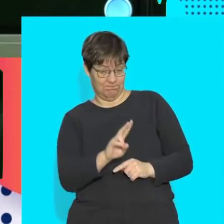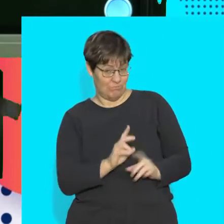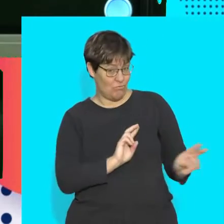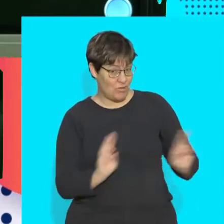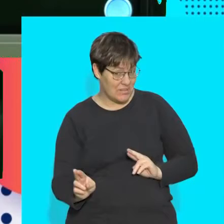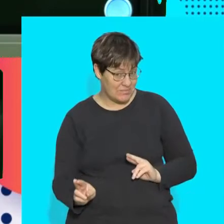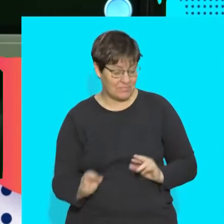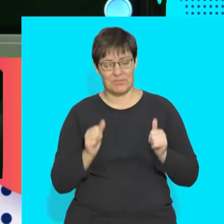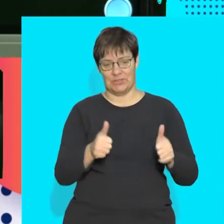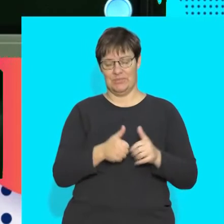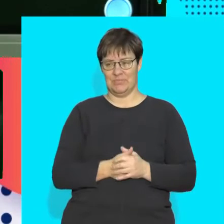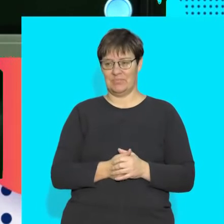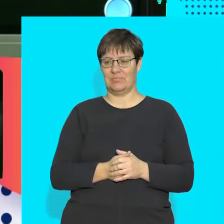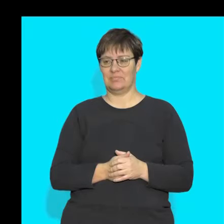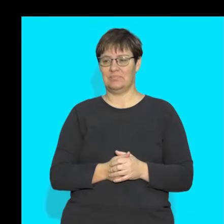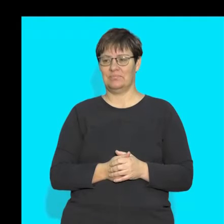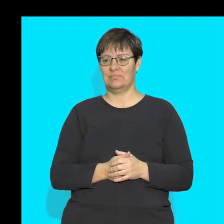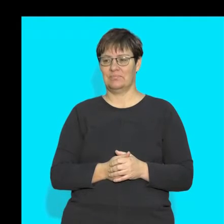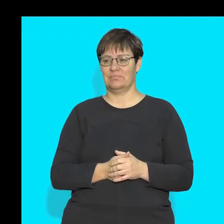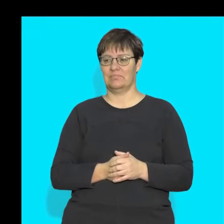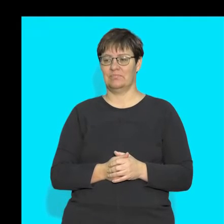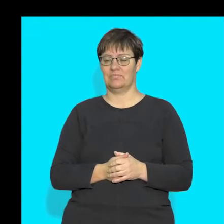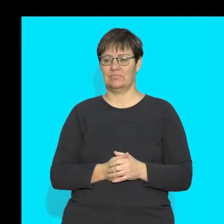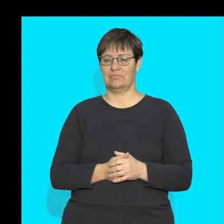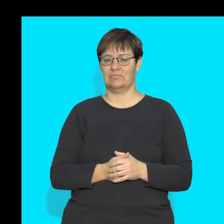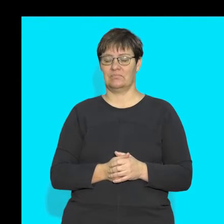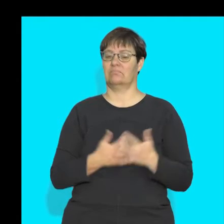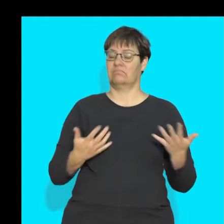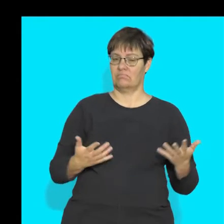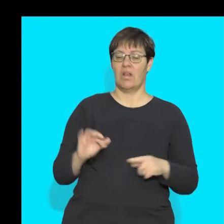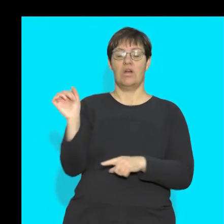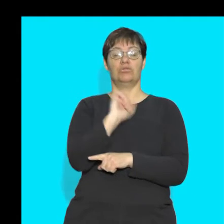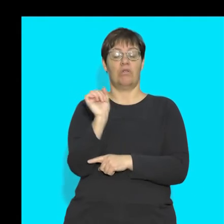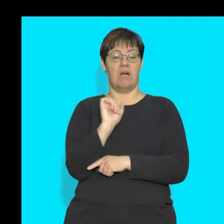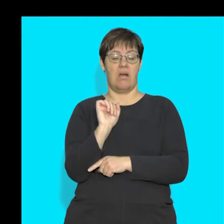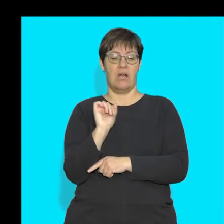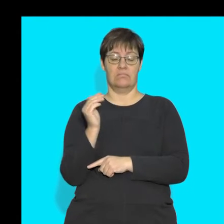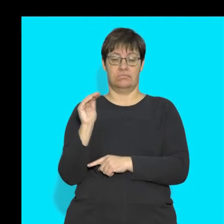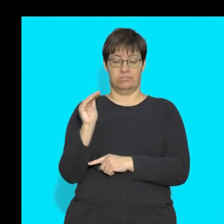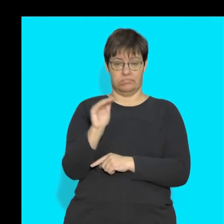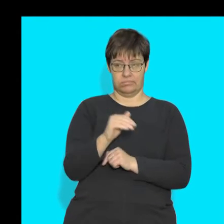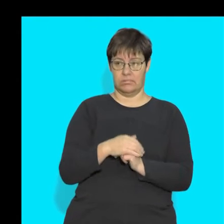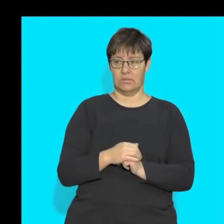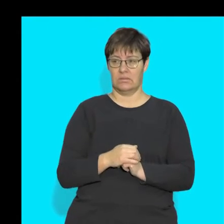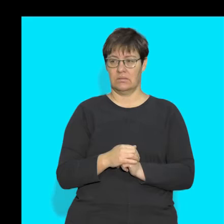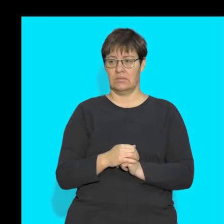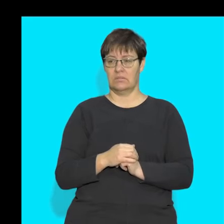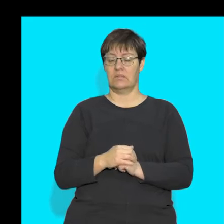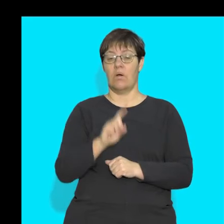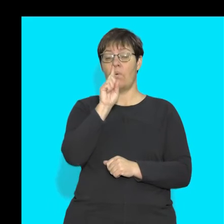All right, you ready? Good. So here we go. A car travels